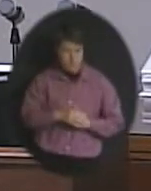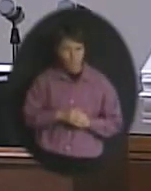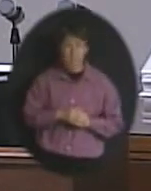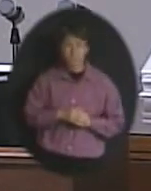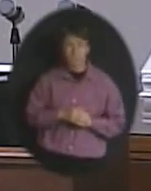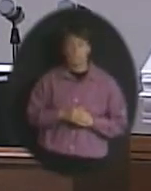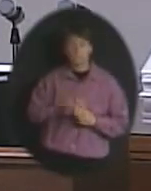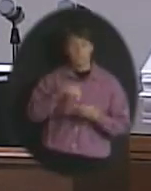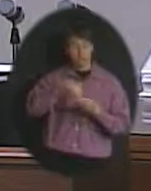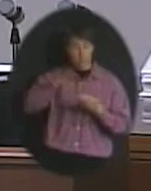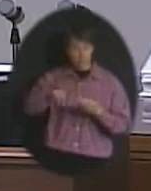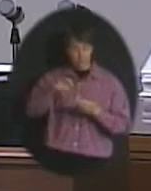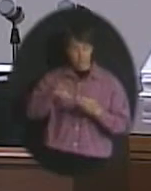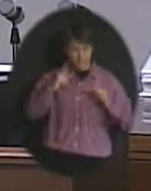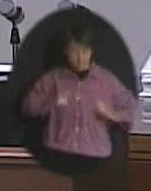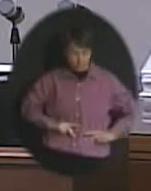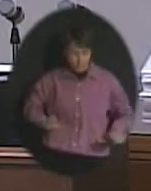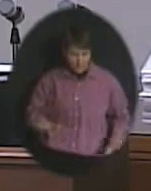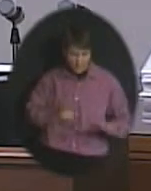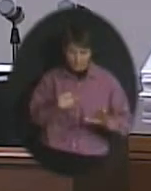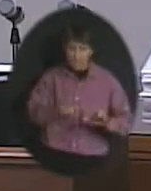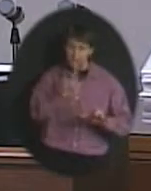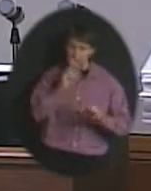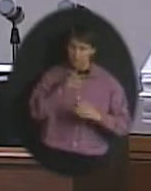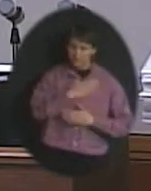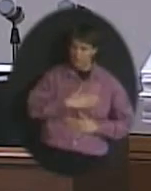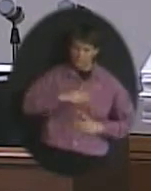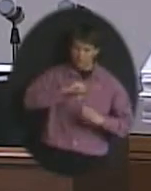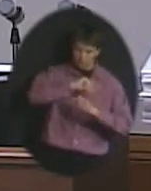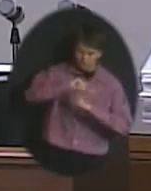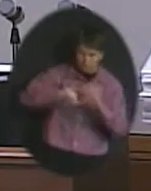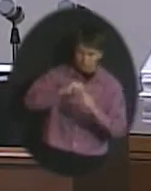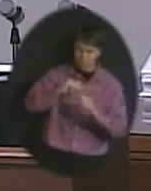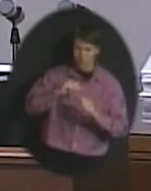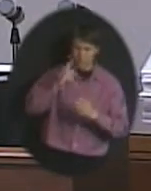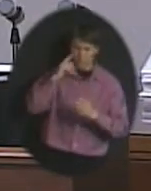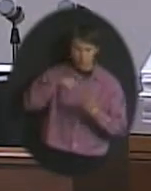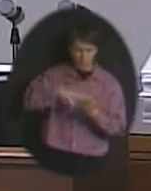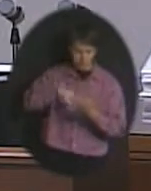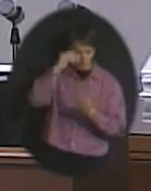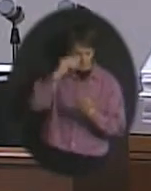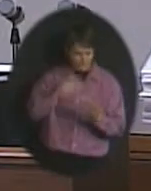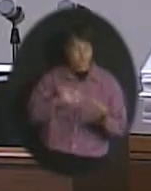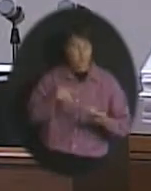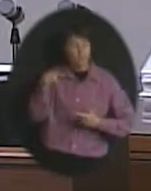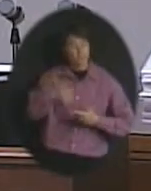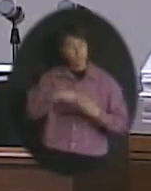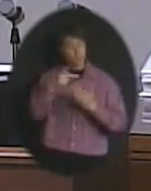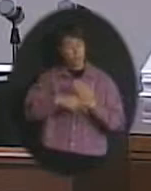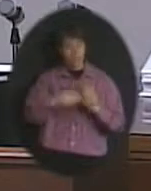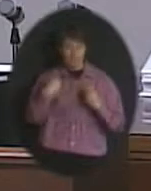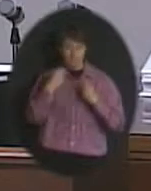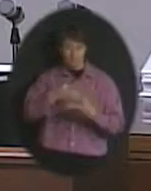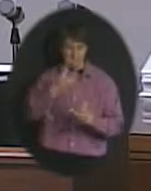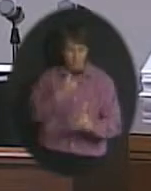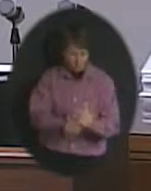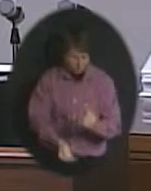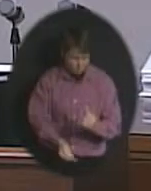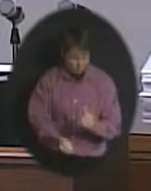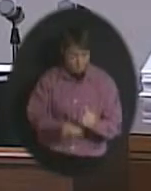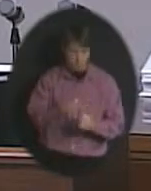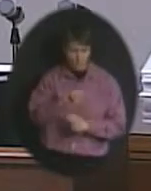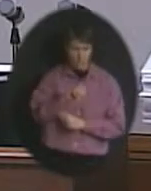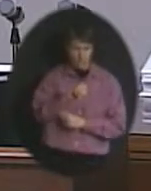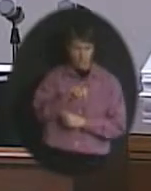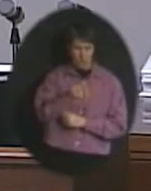need physical activity and they thrive on social interaction for their learning. In this program, they're provided both. Modules